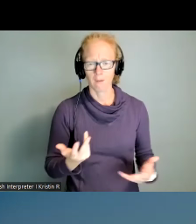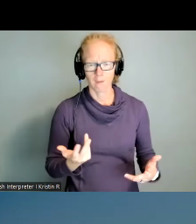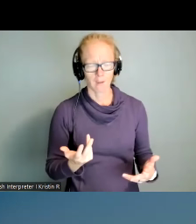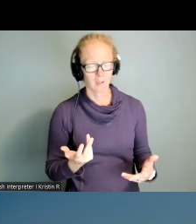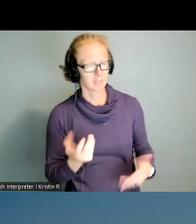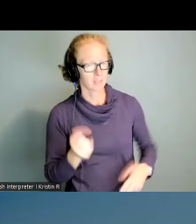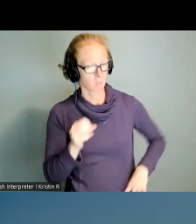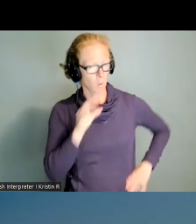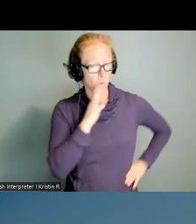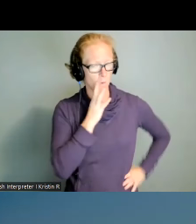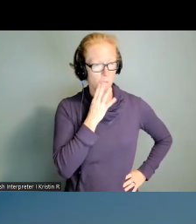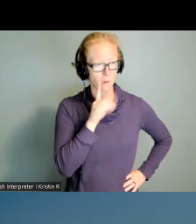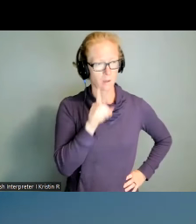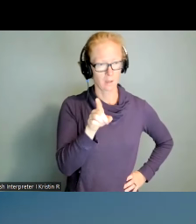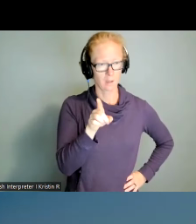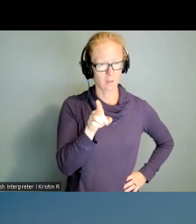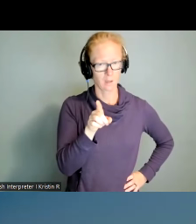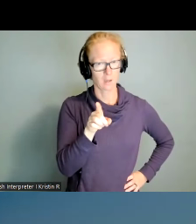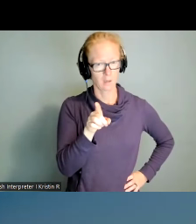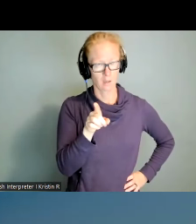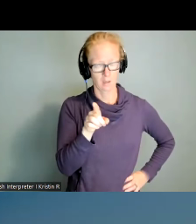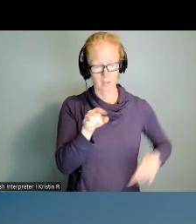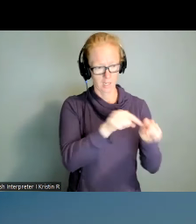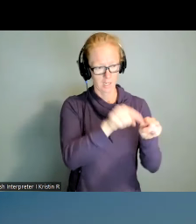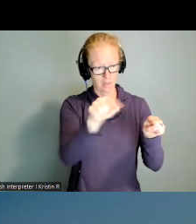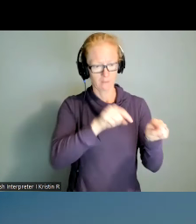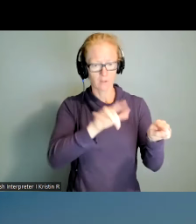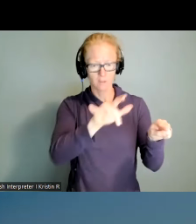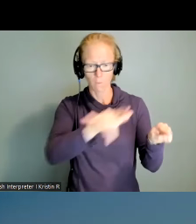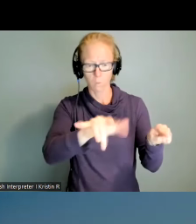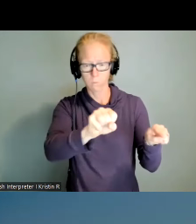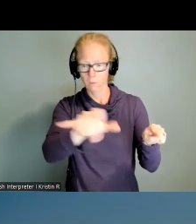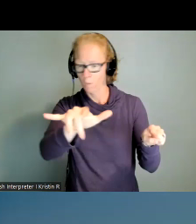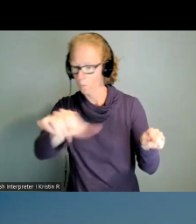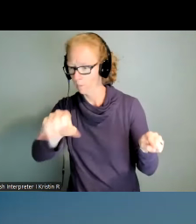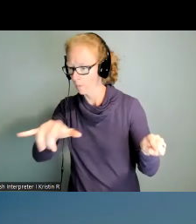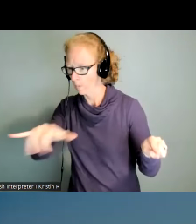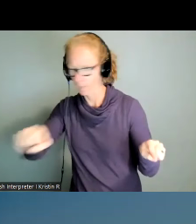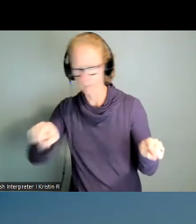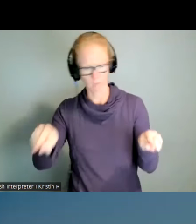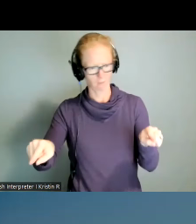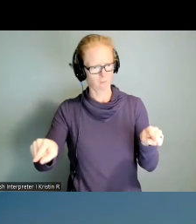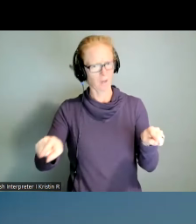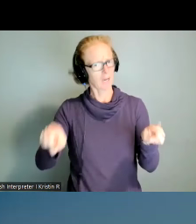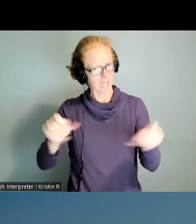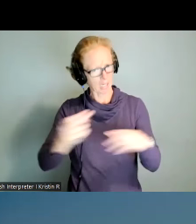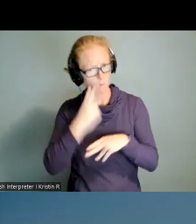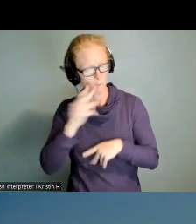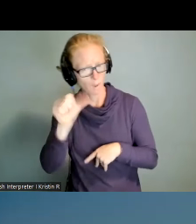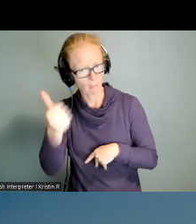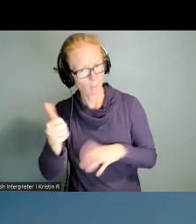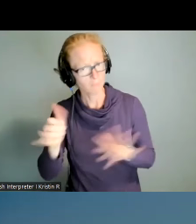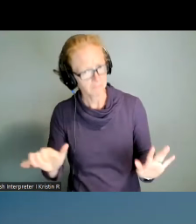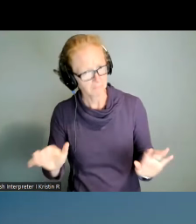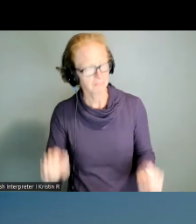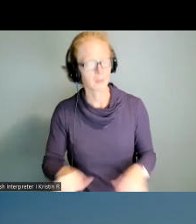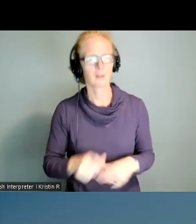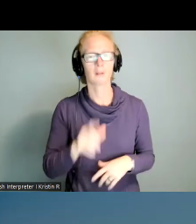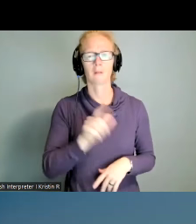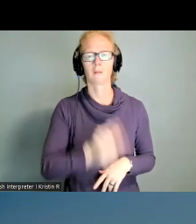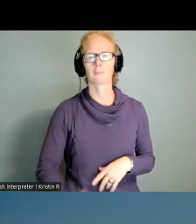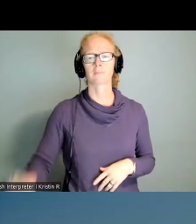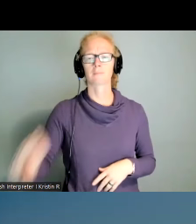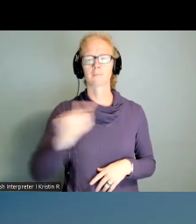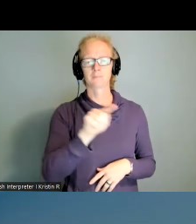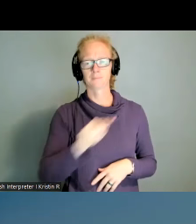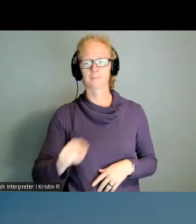into whether there were a number of underutilized or vacant retail commercial lots in your jurisdiction. You then move on to step 2,